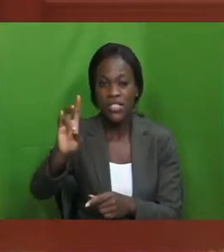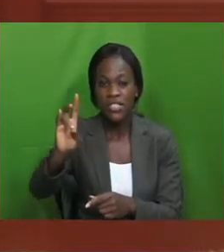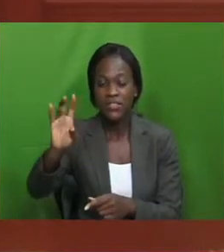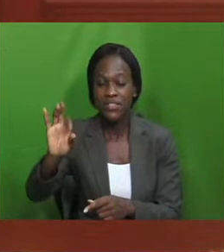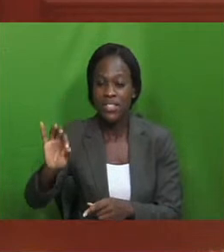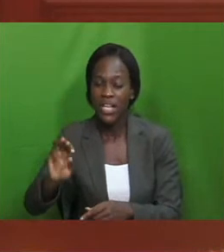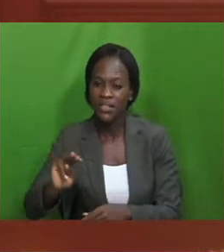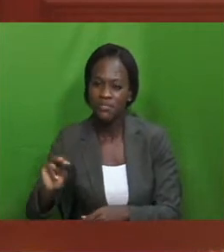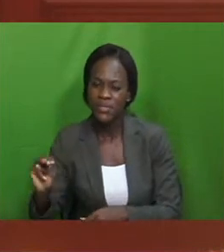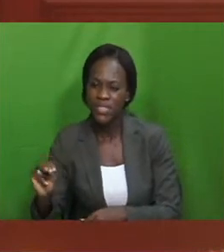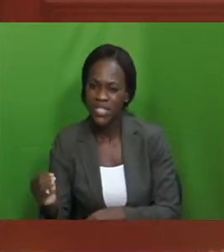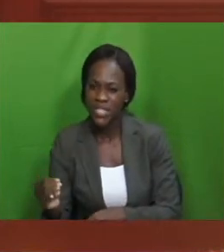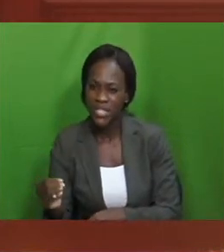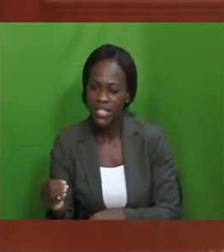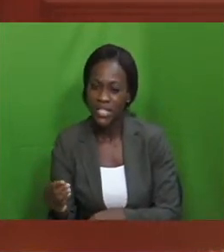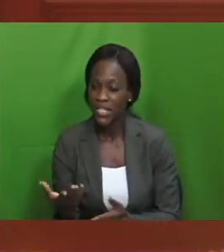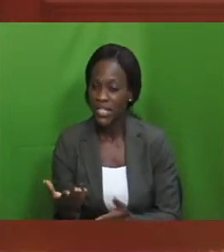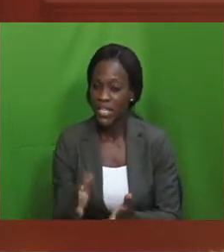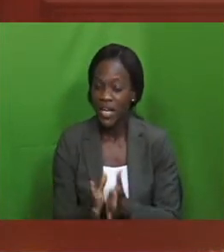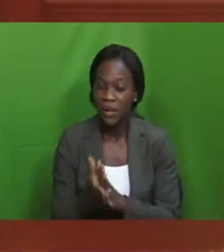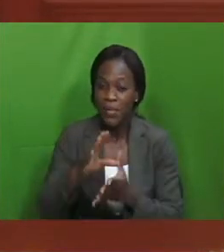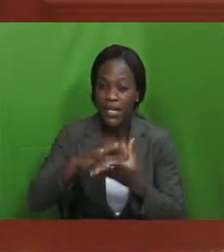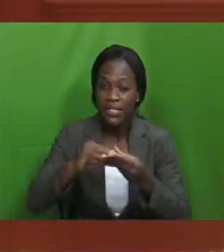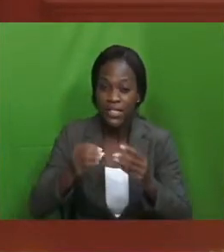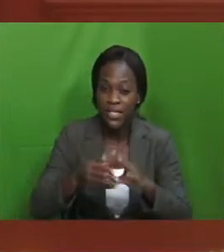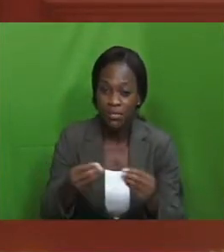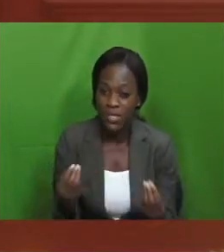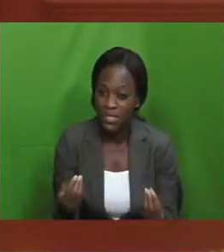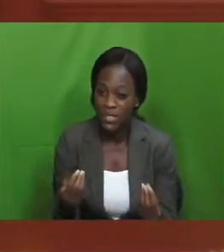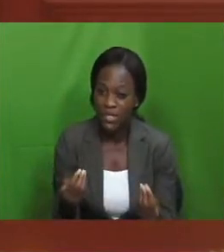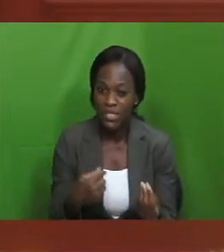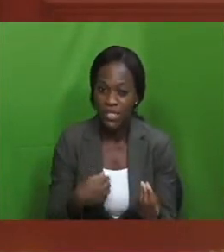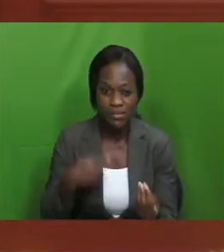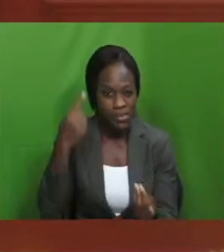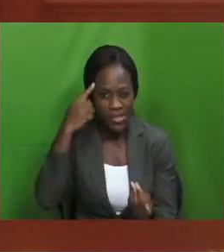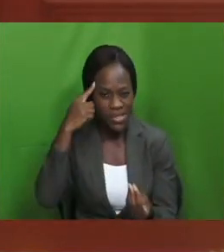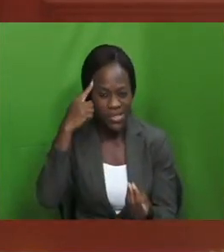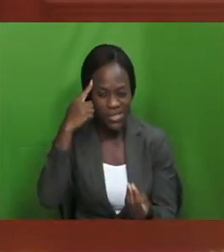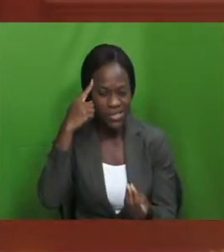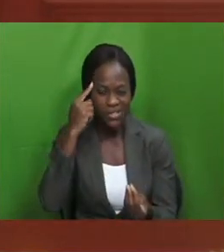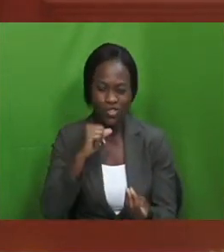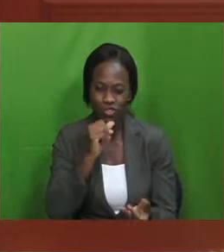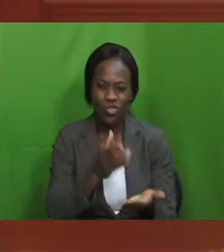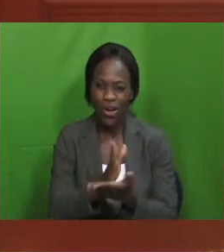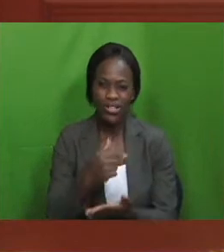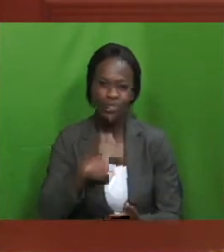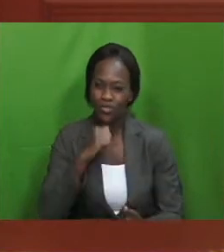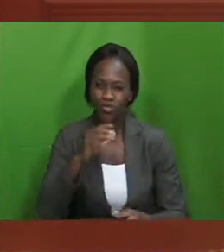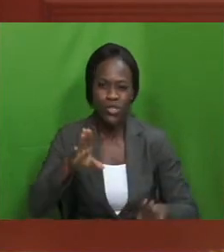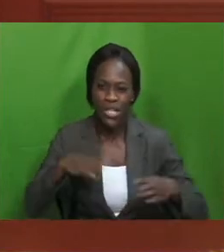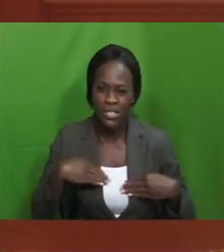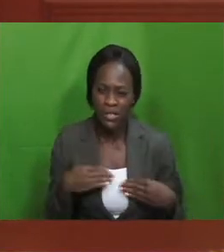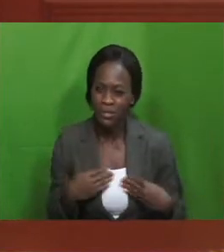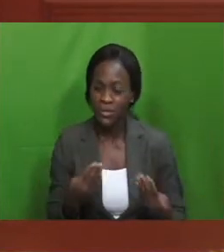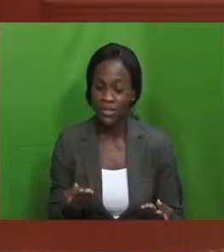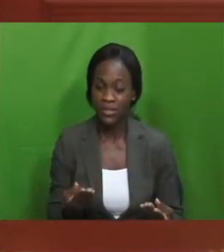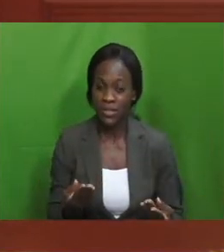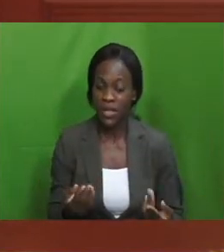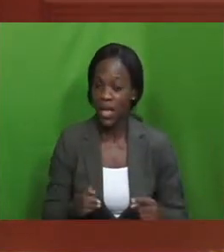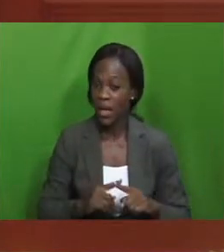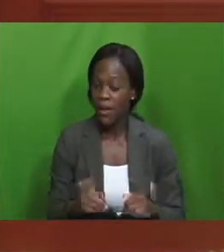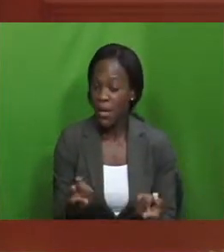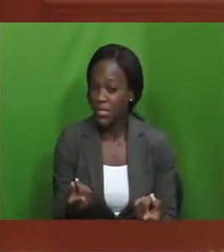779 million by a statement. I do not find that acceptable. But Mr. Speaker, we are told that